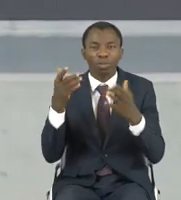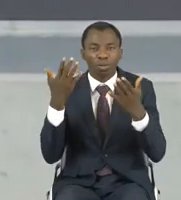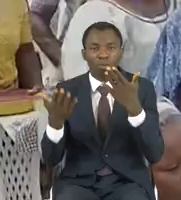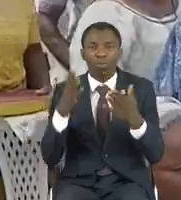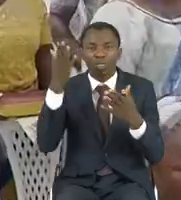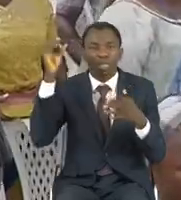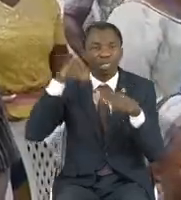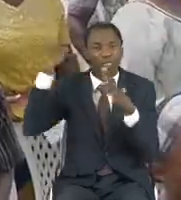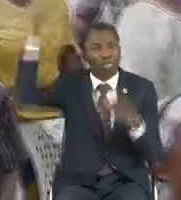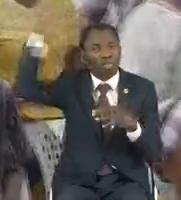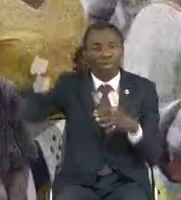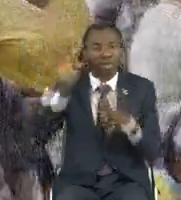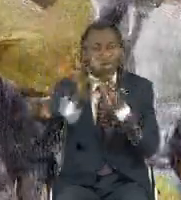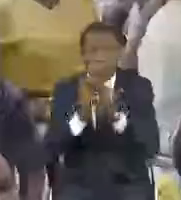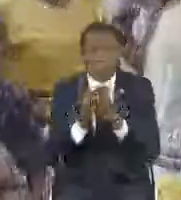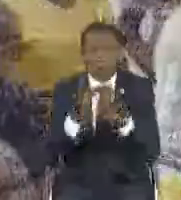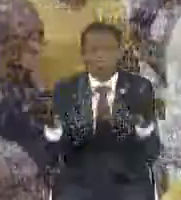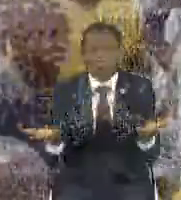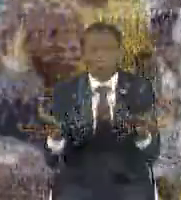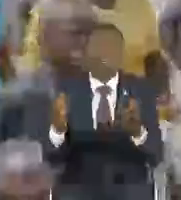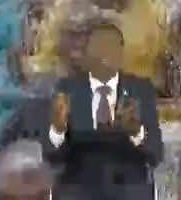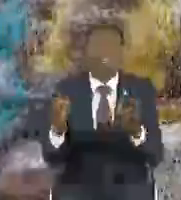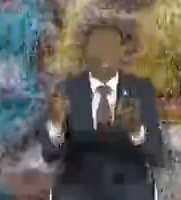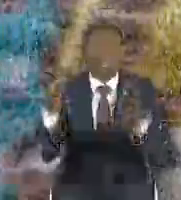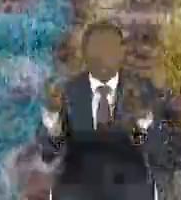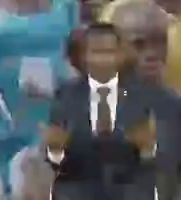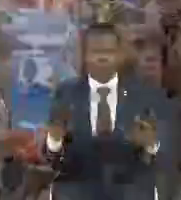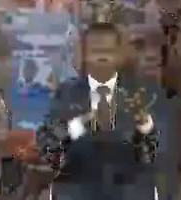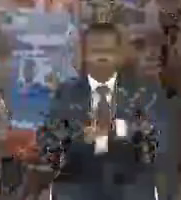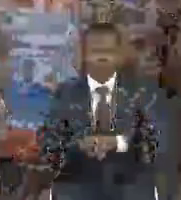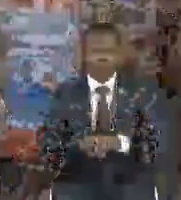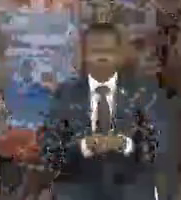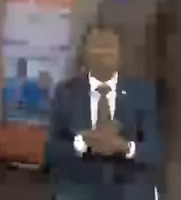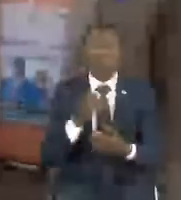today. Yeah. I didn't hear your amen. Yeah.